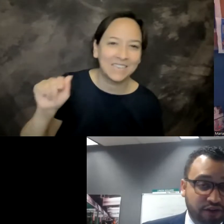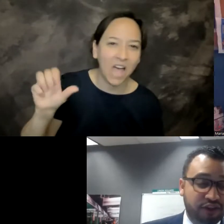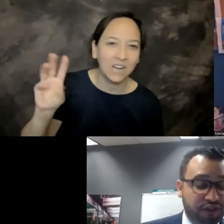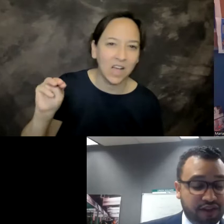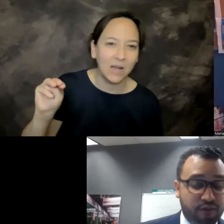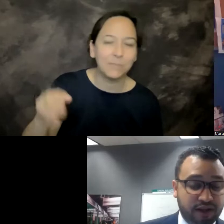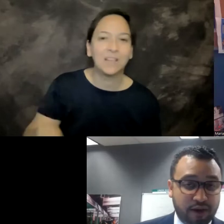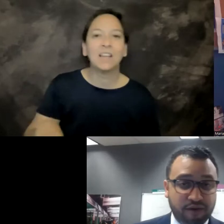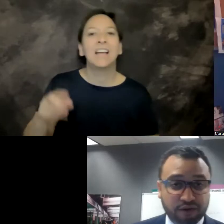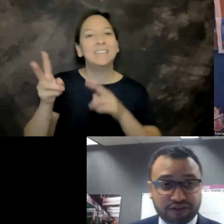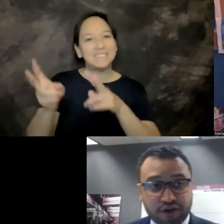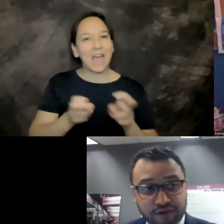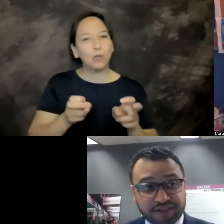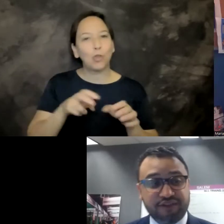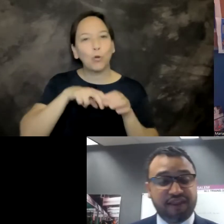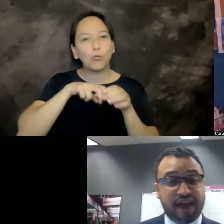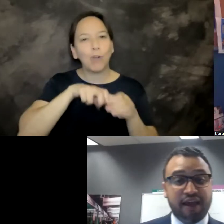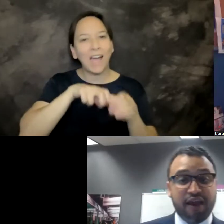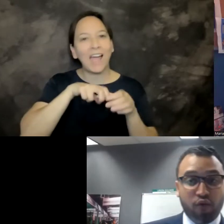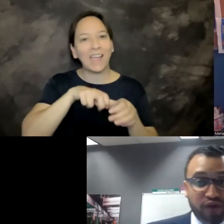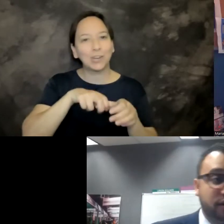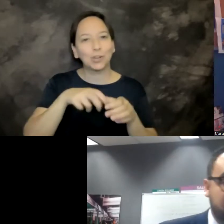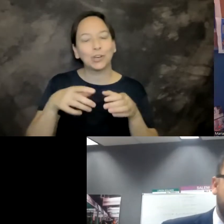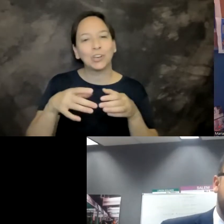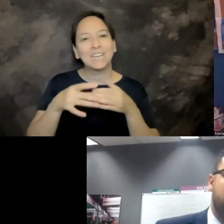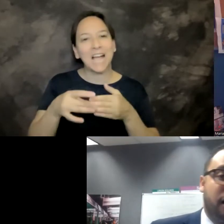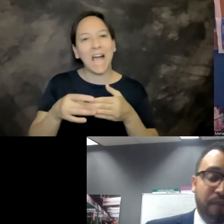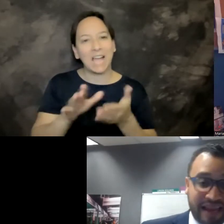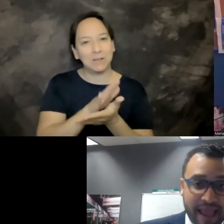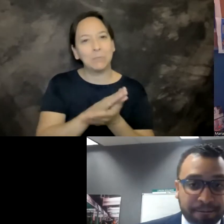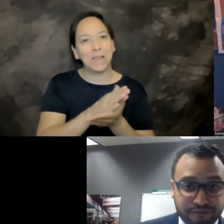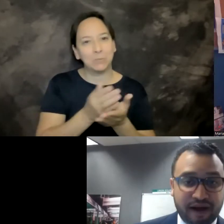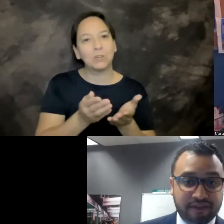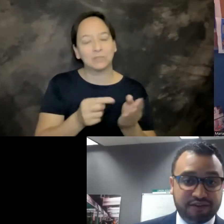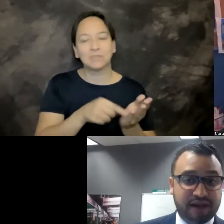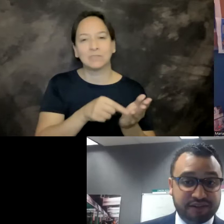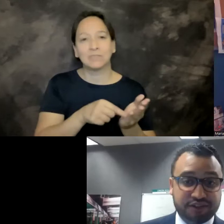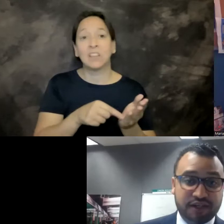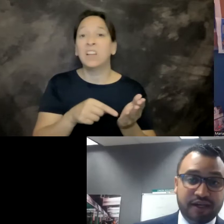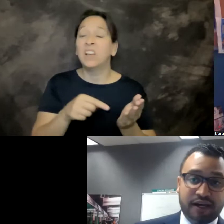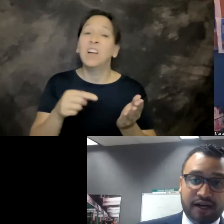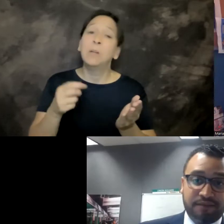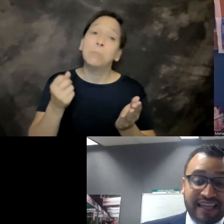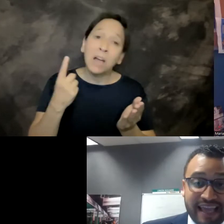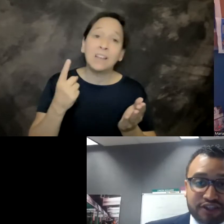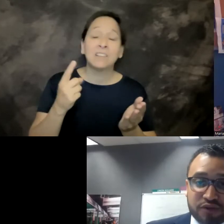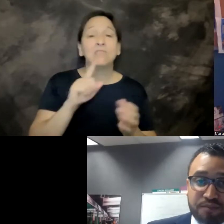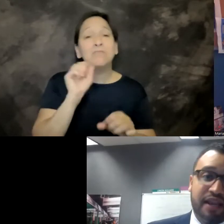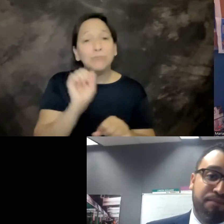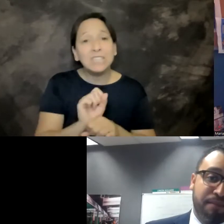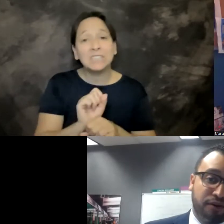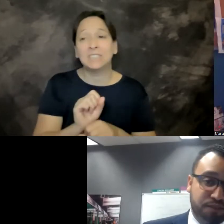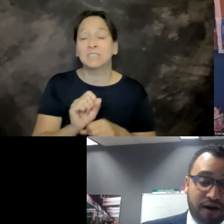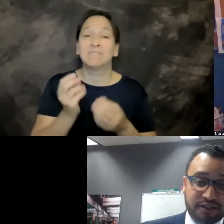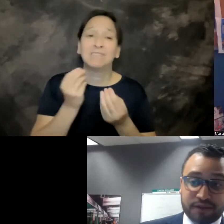And the other thing that I want folks to know is that we really do need your help in amplifying this message to get to as